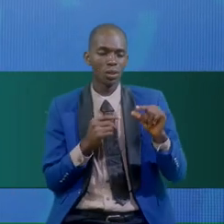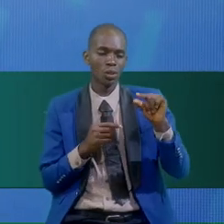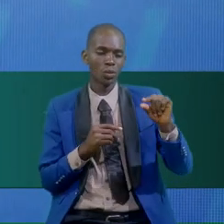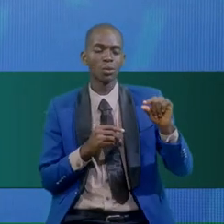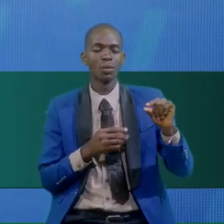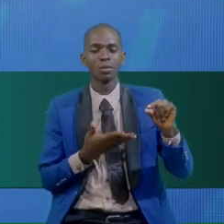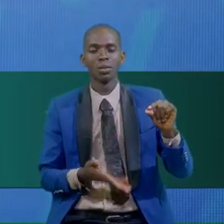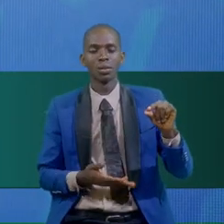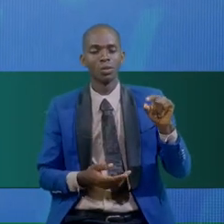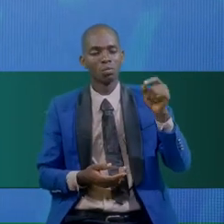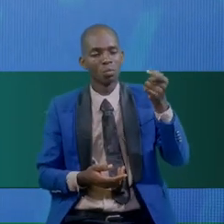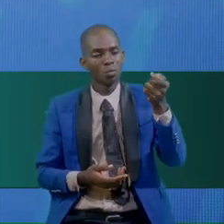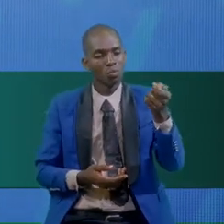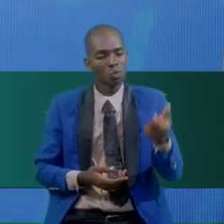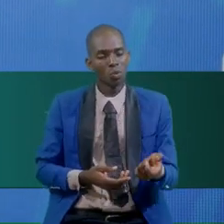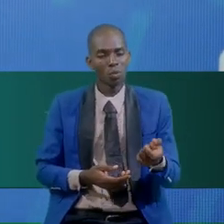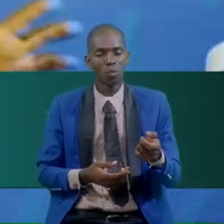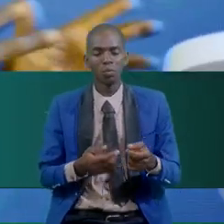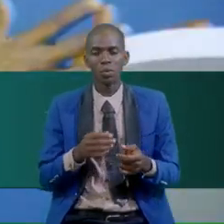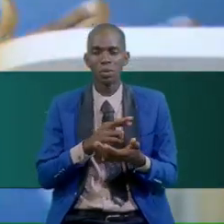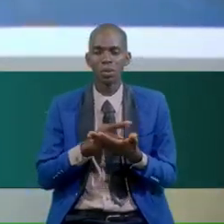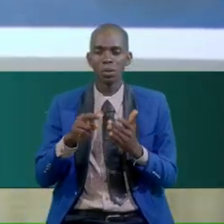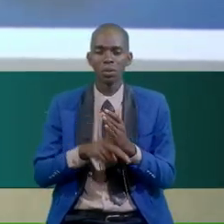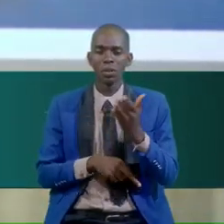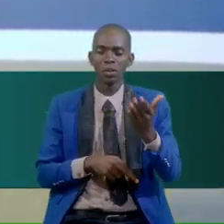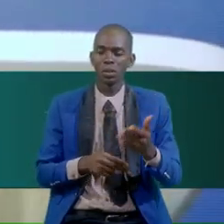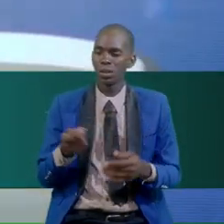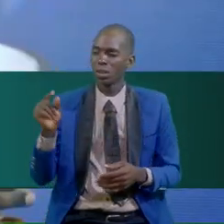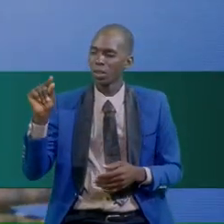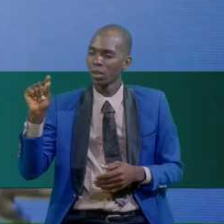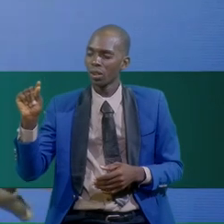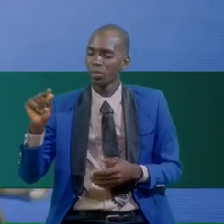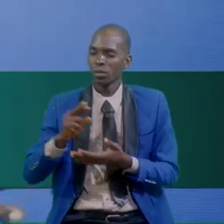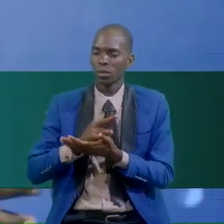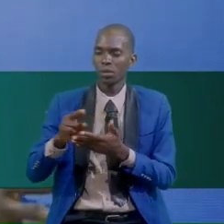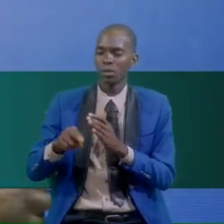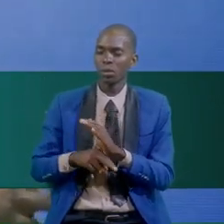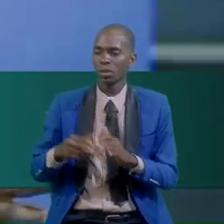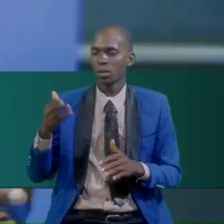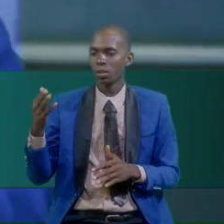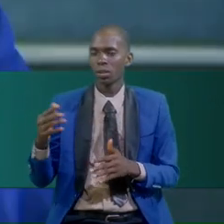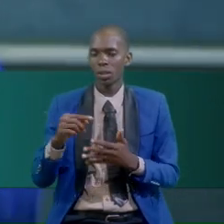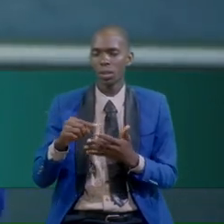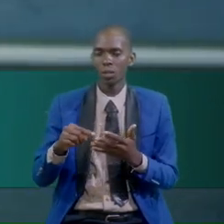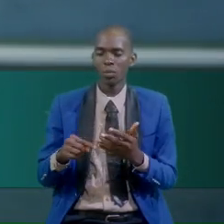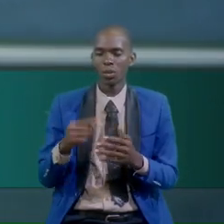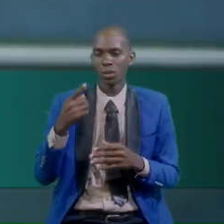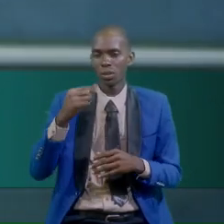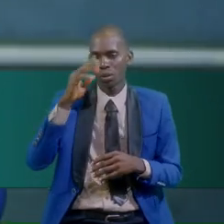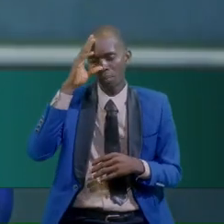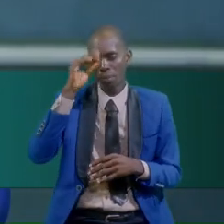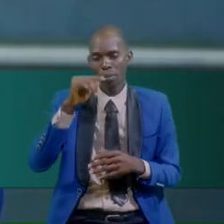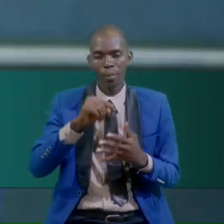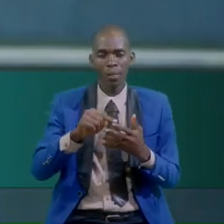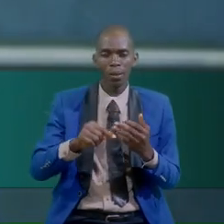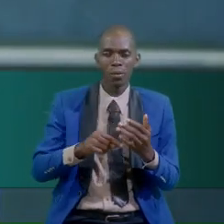of righteousness there. There's a little righteousness there among the men, among the